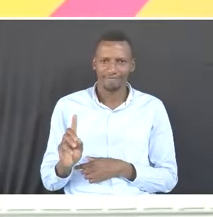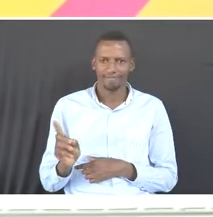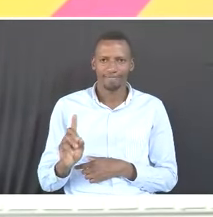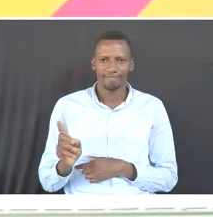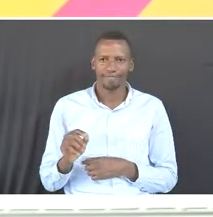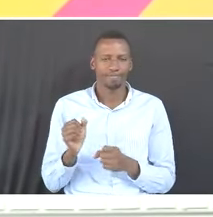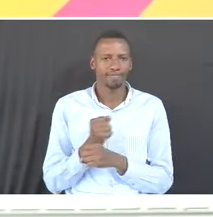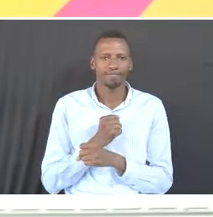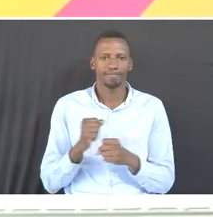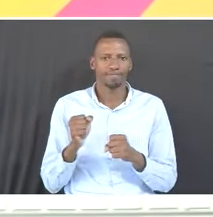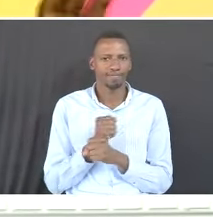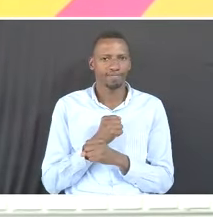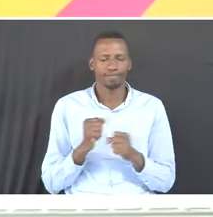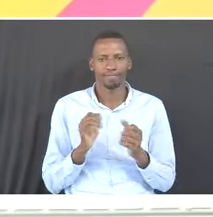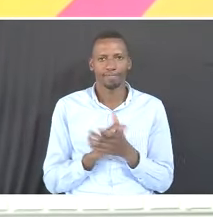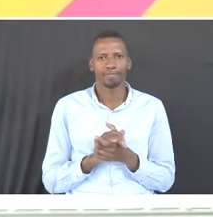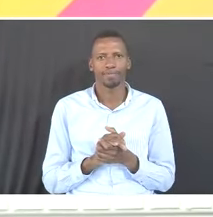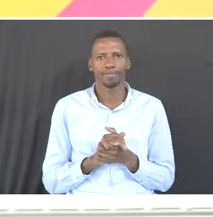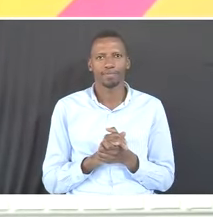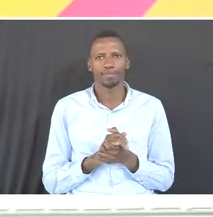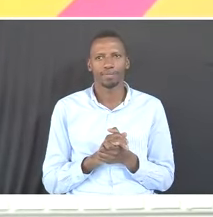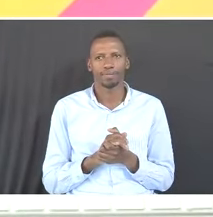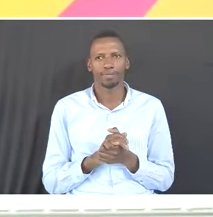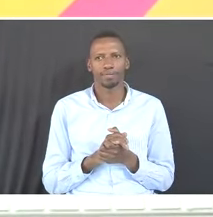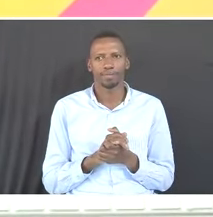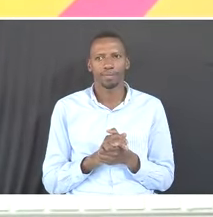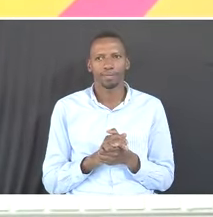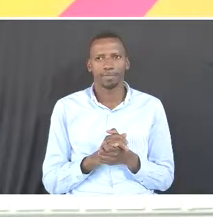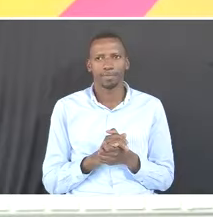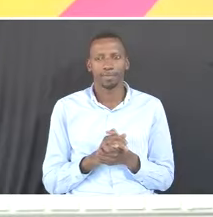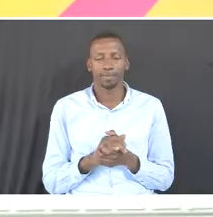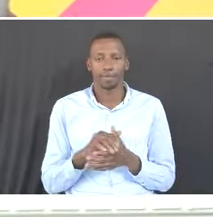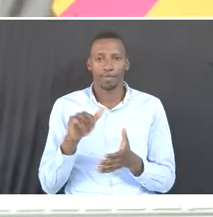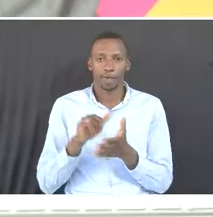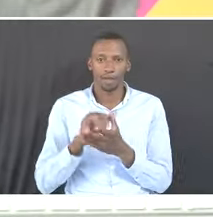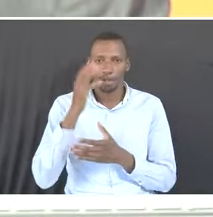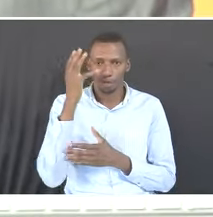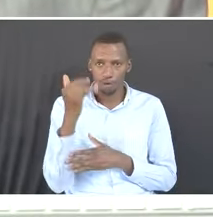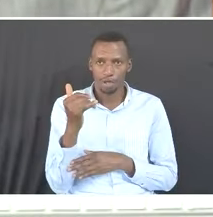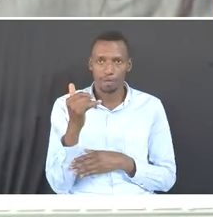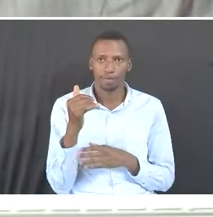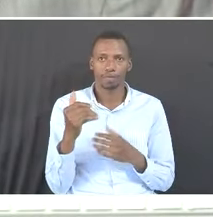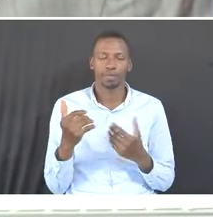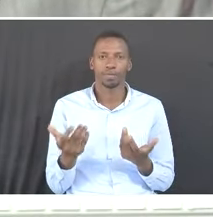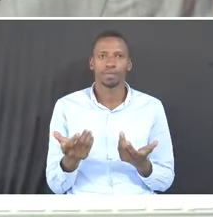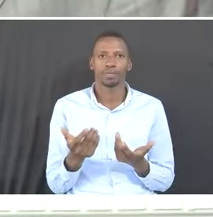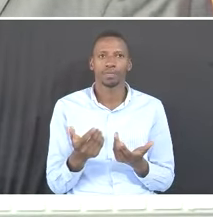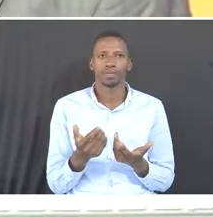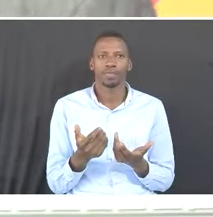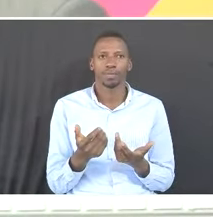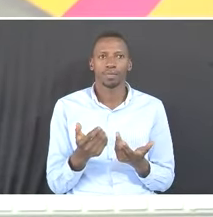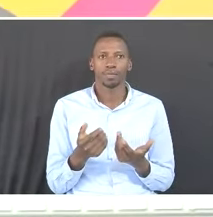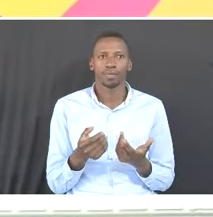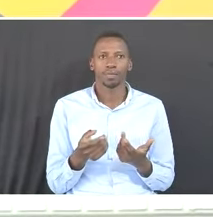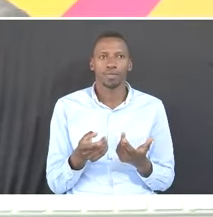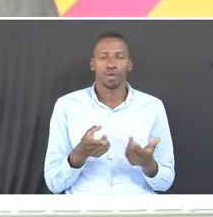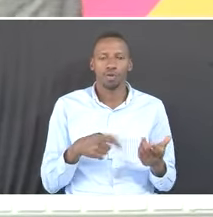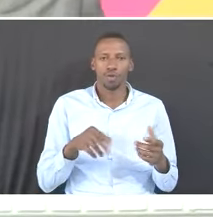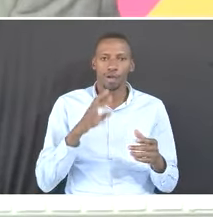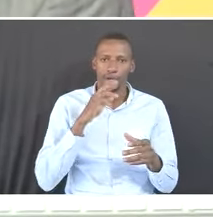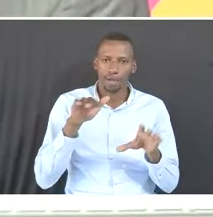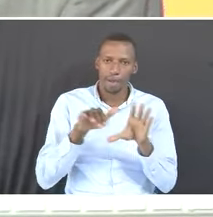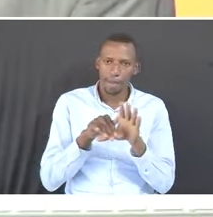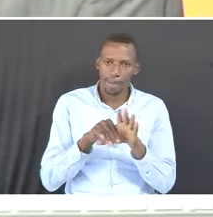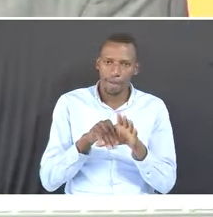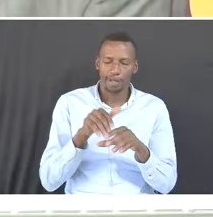work. It cannot work. And that is why we are members in the church